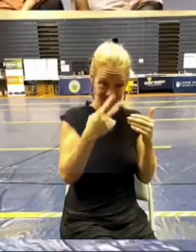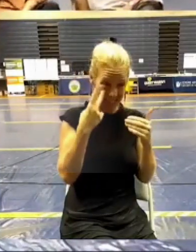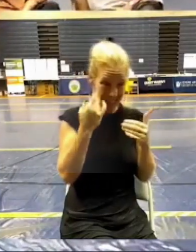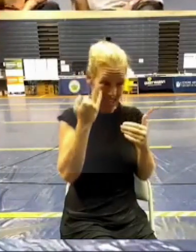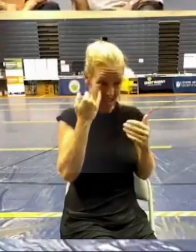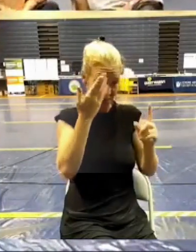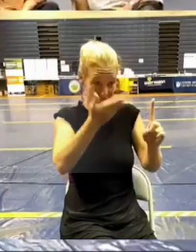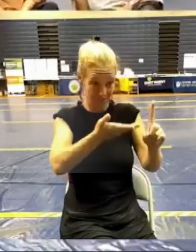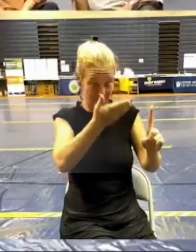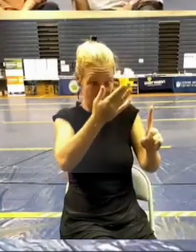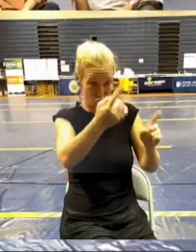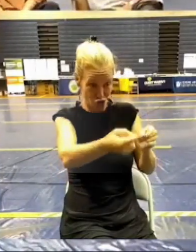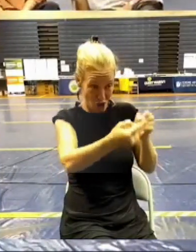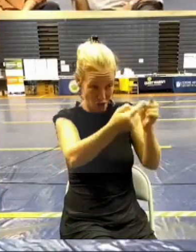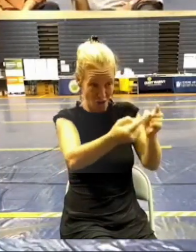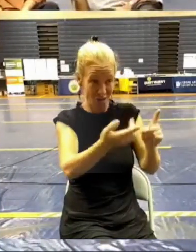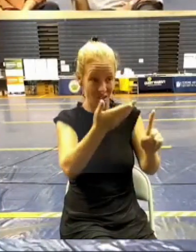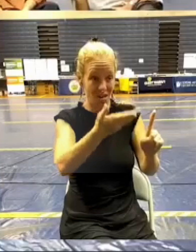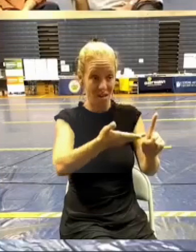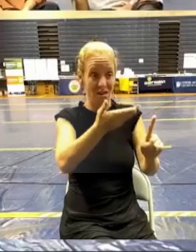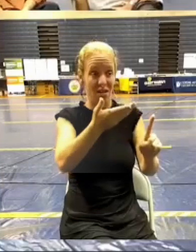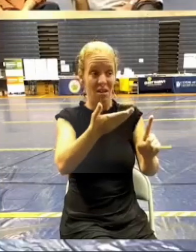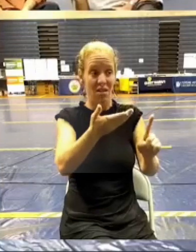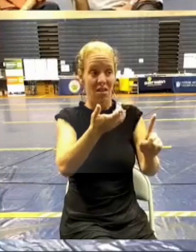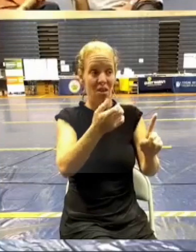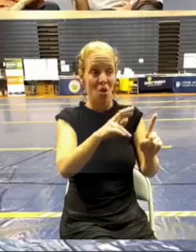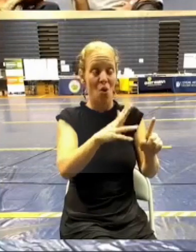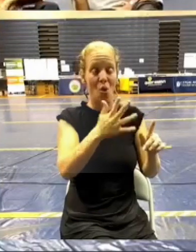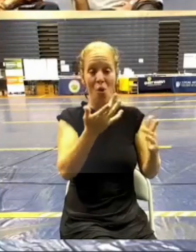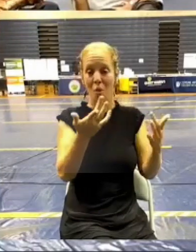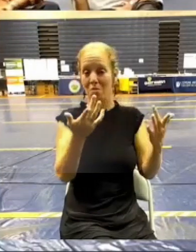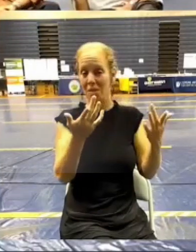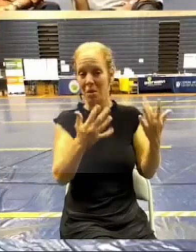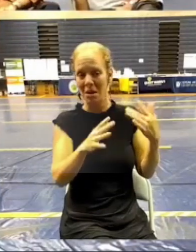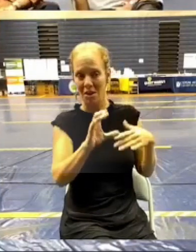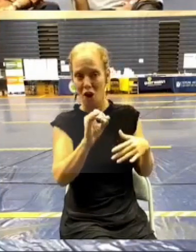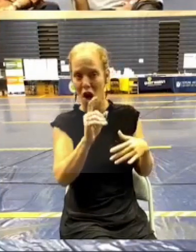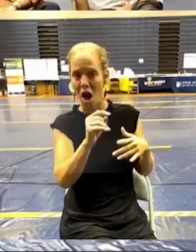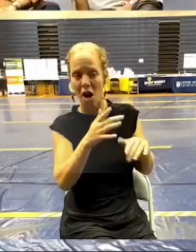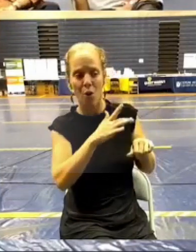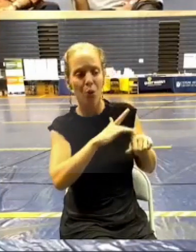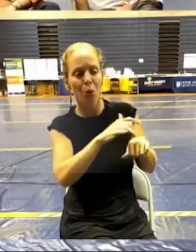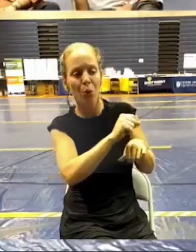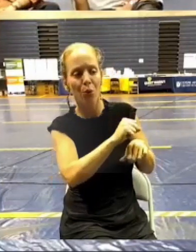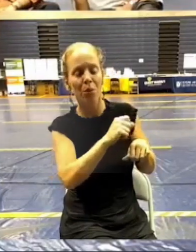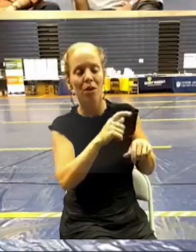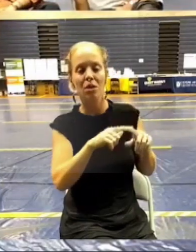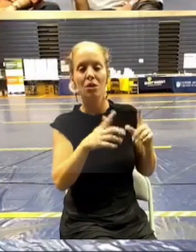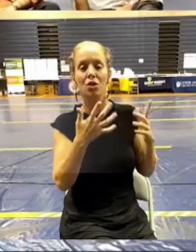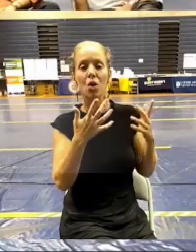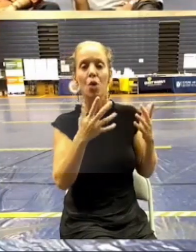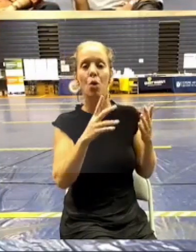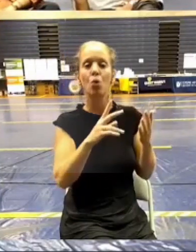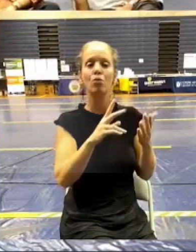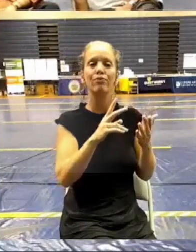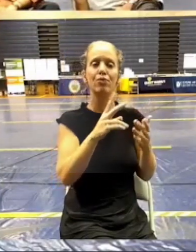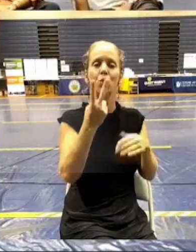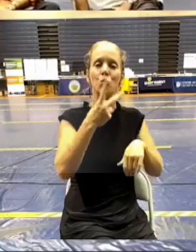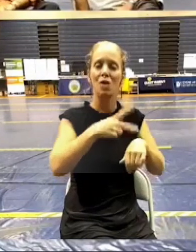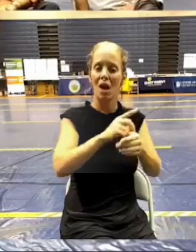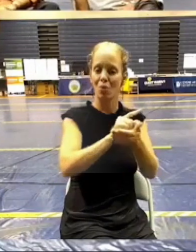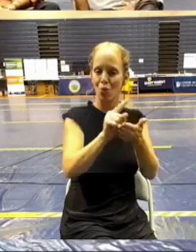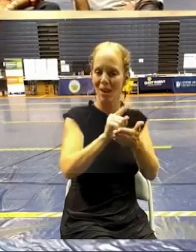to see if someone is struggling. It's very easy to see if somebody has vacated their cot. So when we ask for those twice